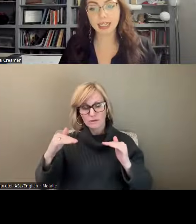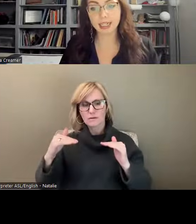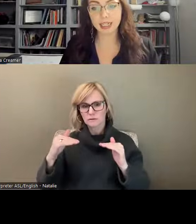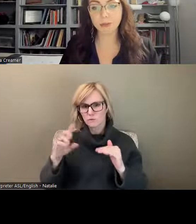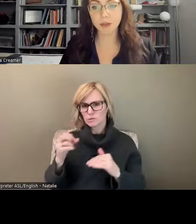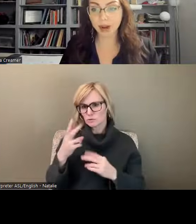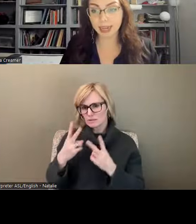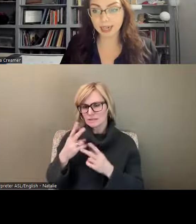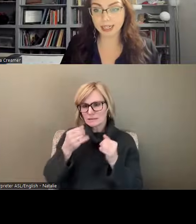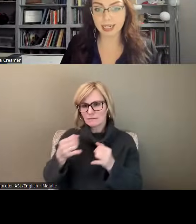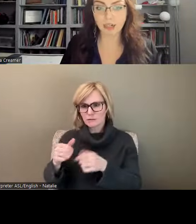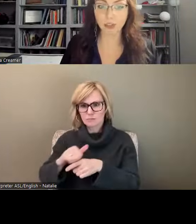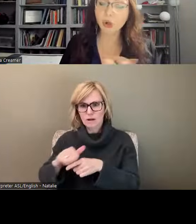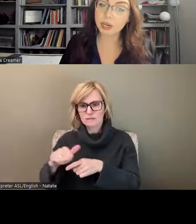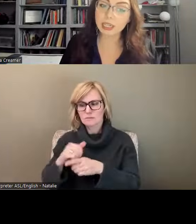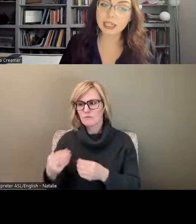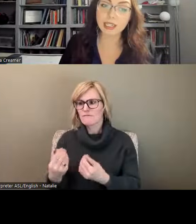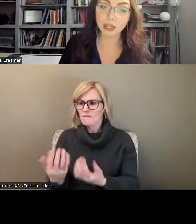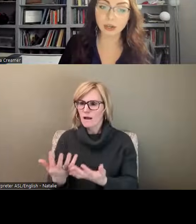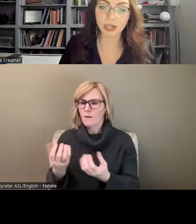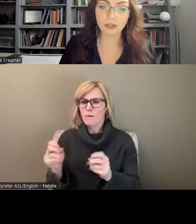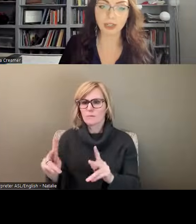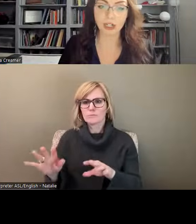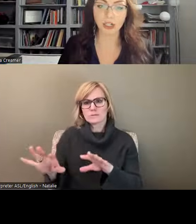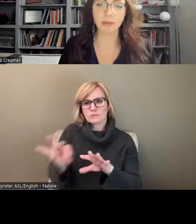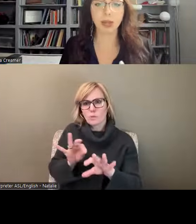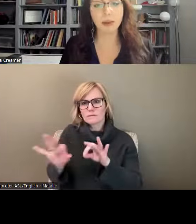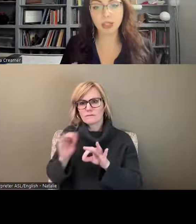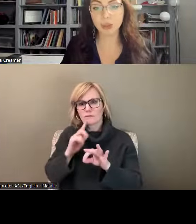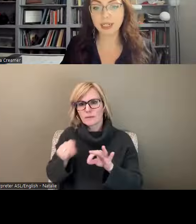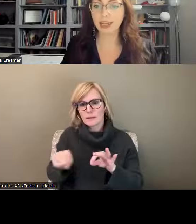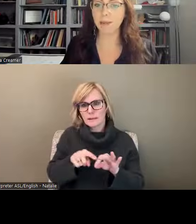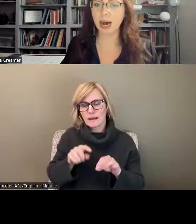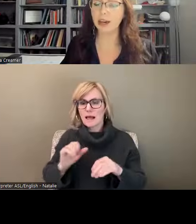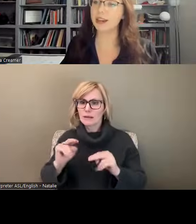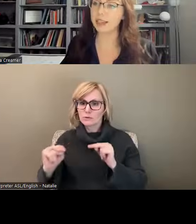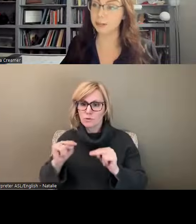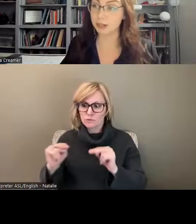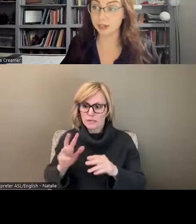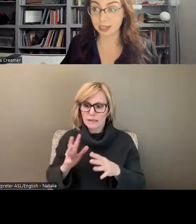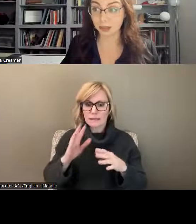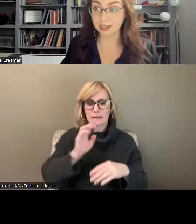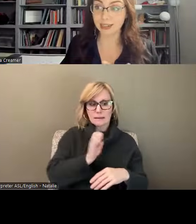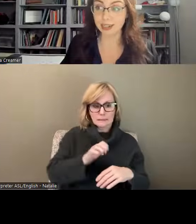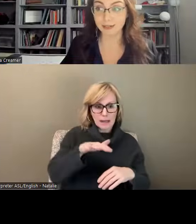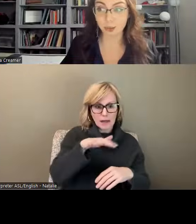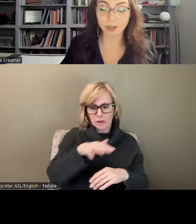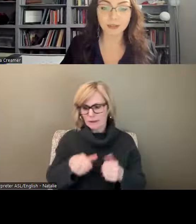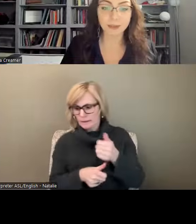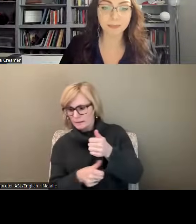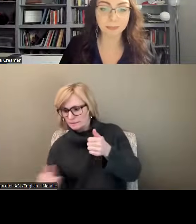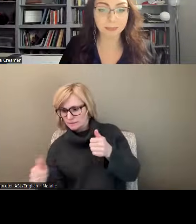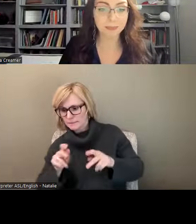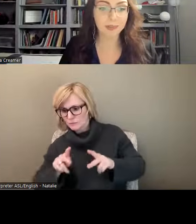individual practices provided a stage for choice in the negotiated relationship between the empire and the imperial subject at the